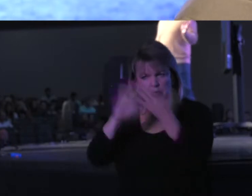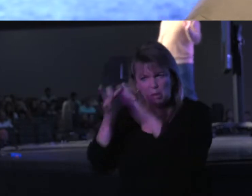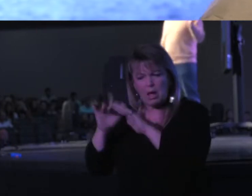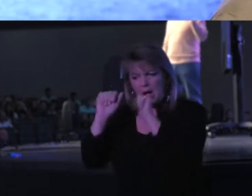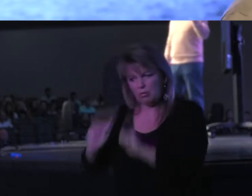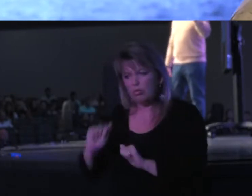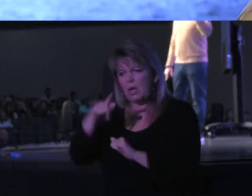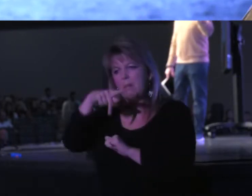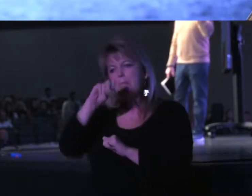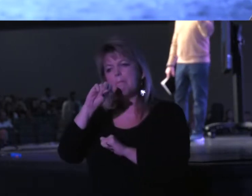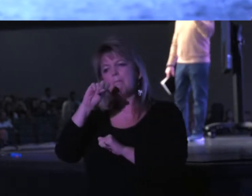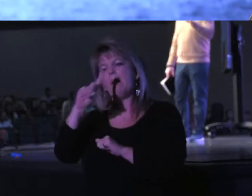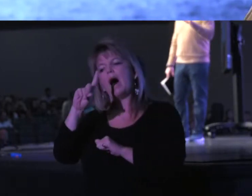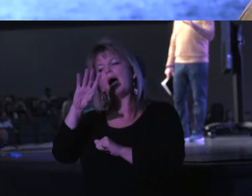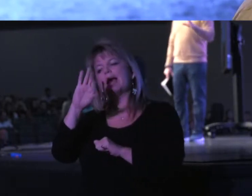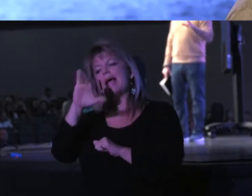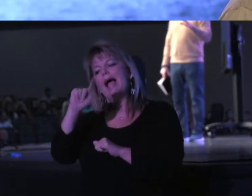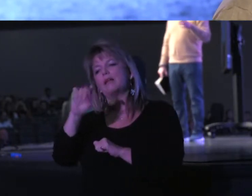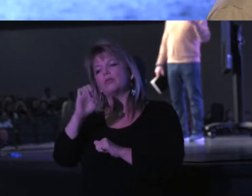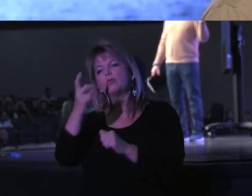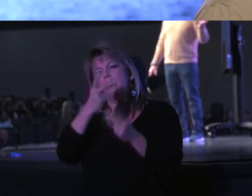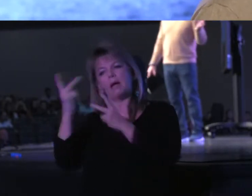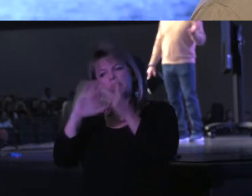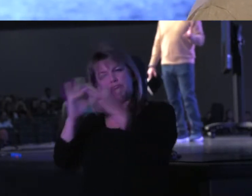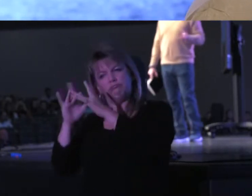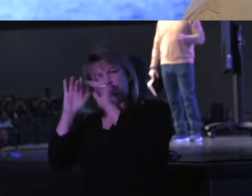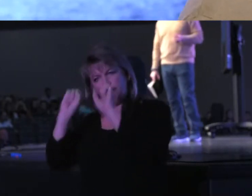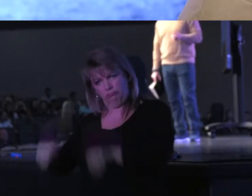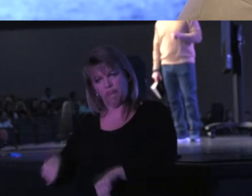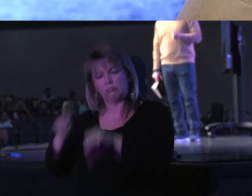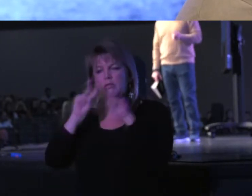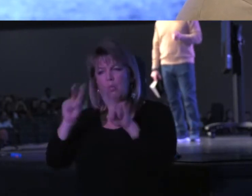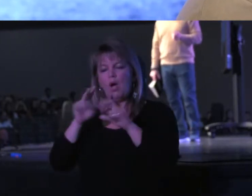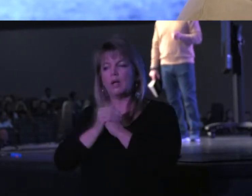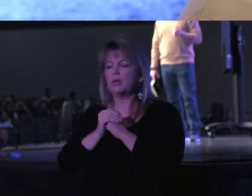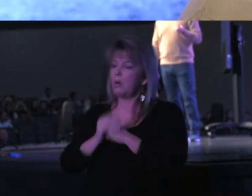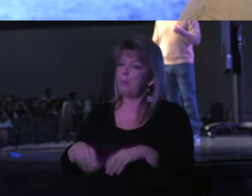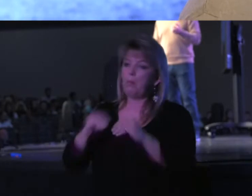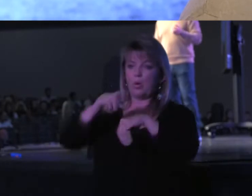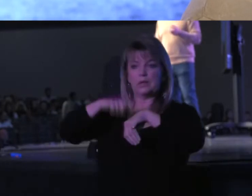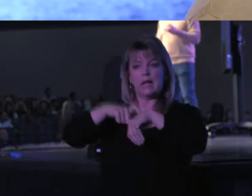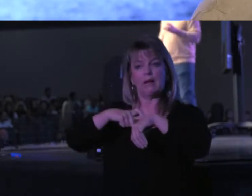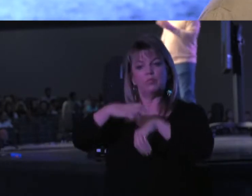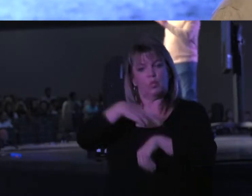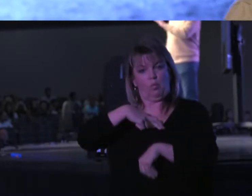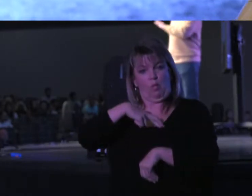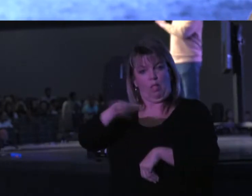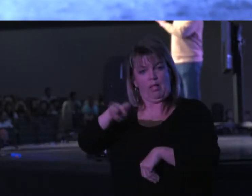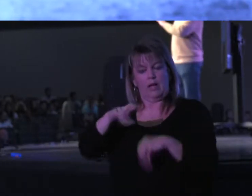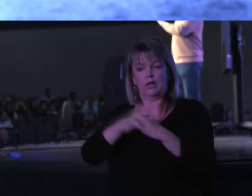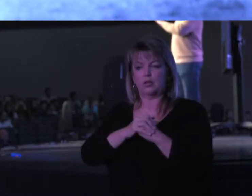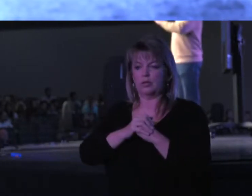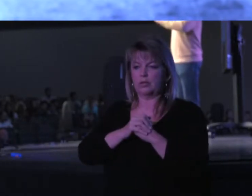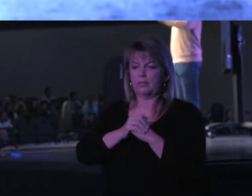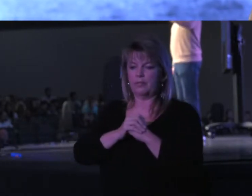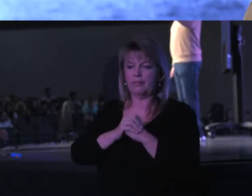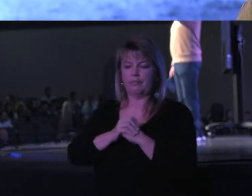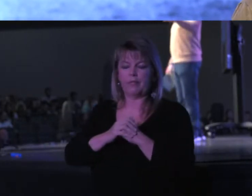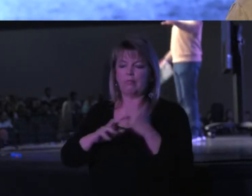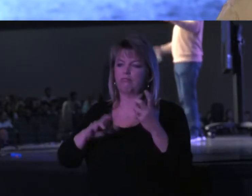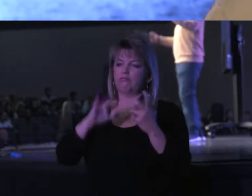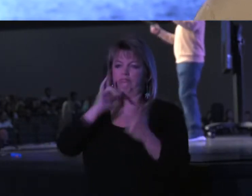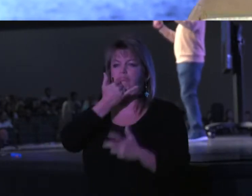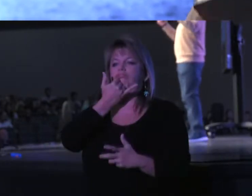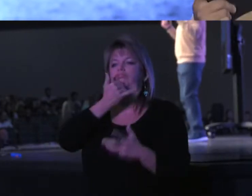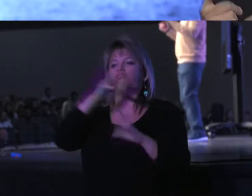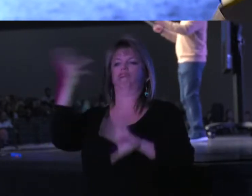can go back and watch. There are times, in fact, more than we'd like to admit, when religion goes all